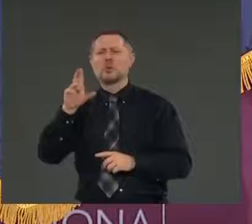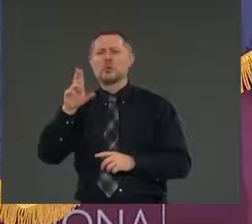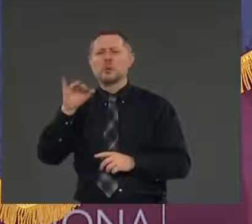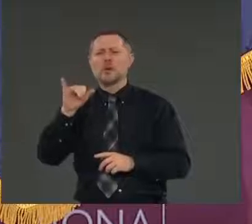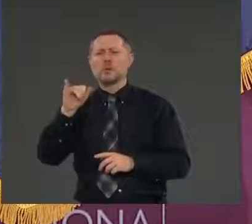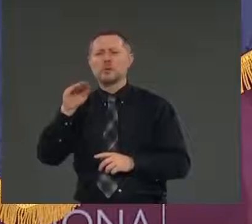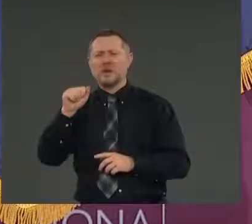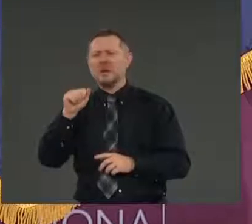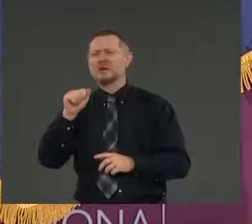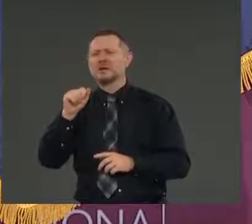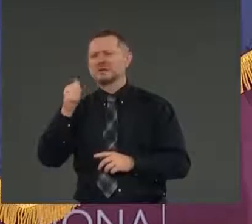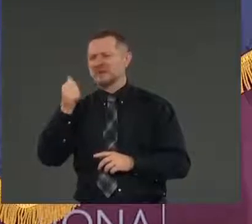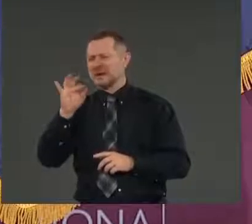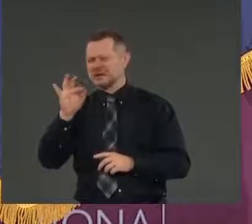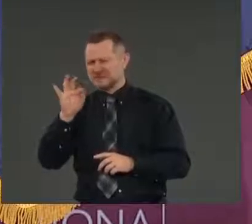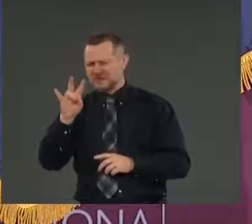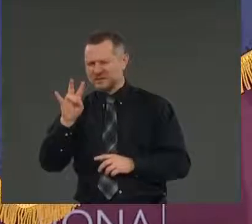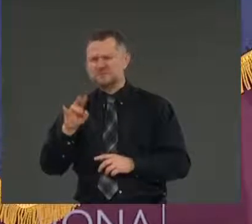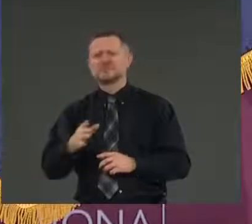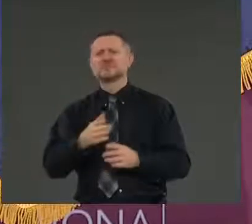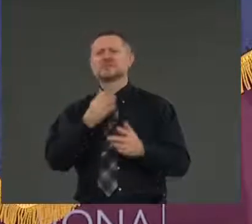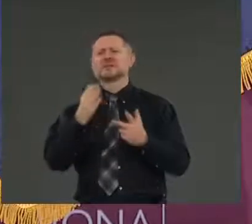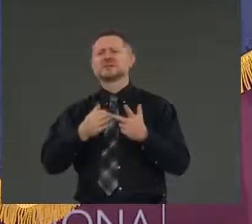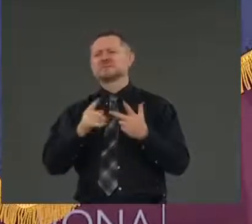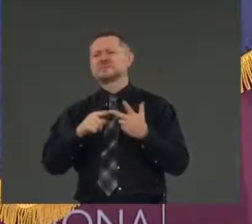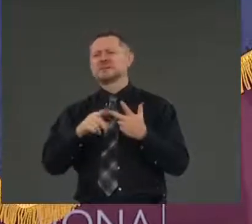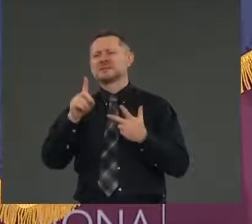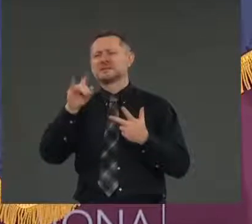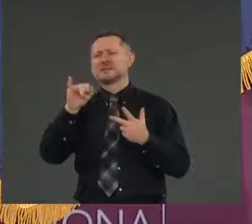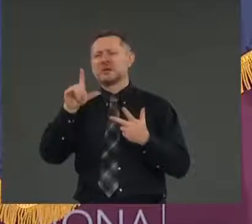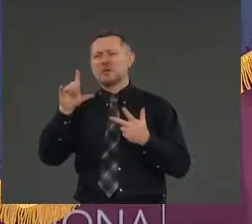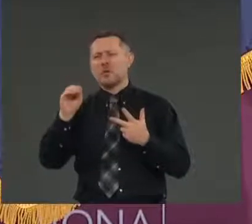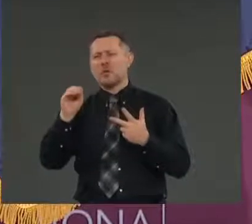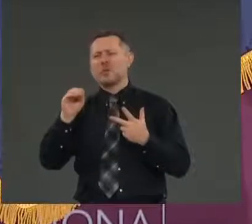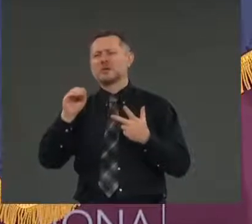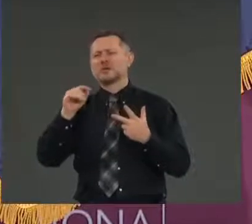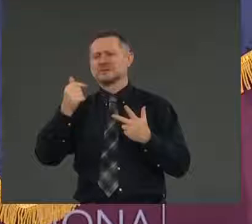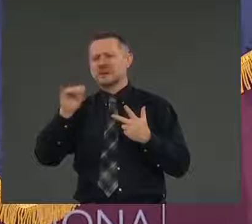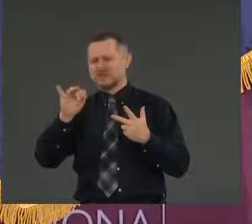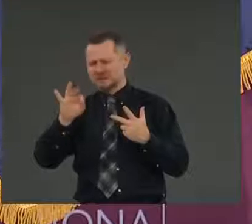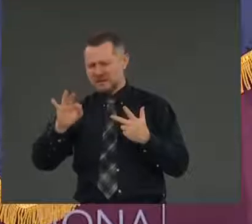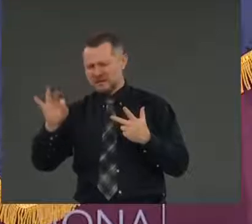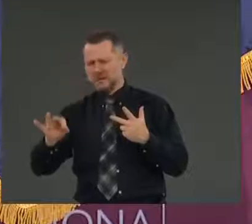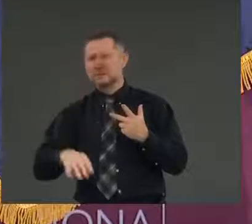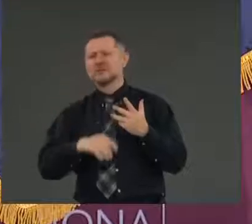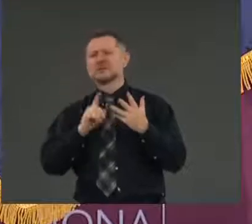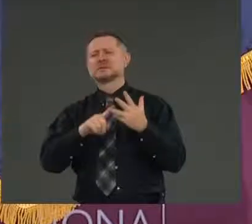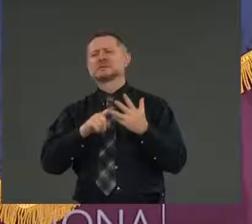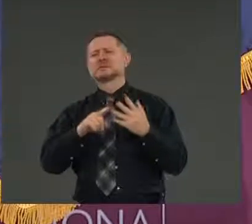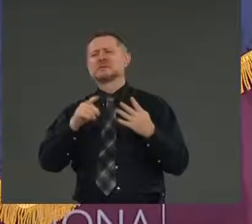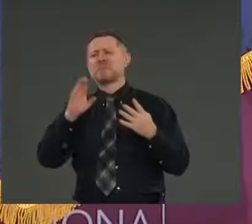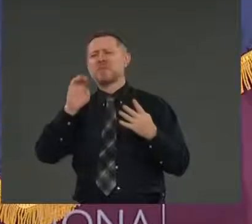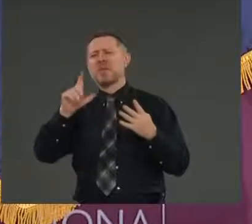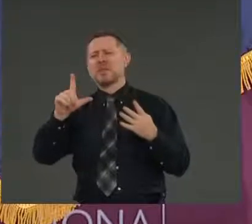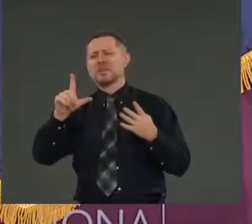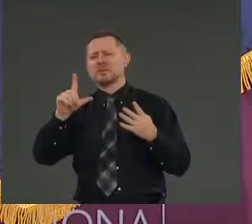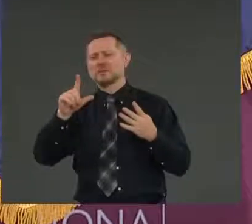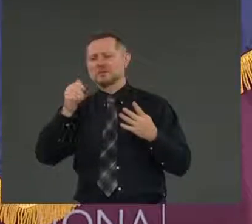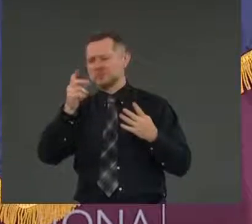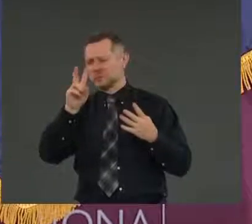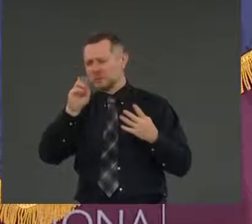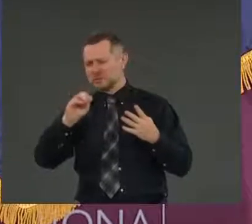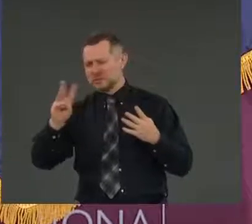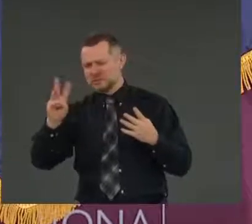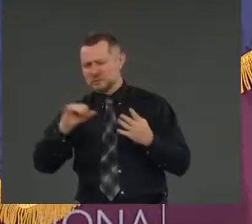1997. Amadou Diallo in New York, 1999. Sean Bell in New York, 2006.